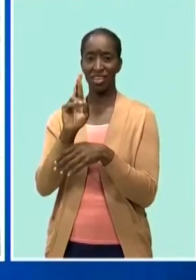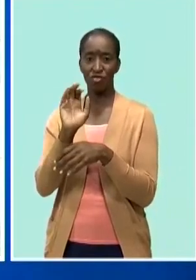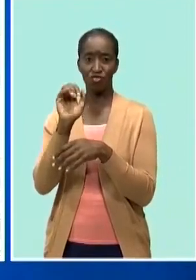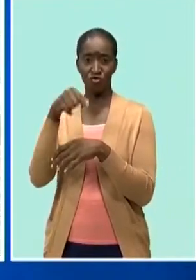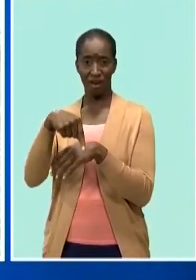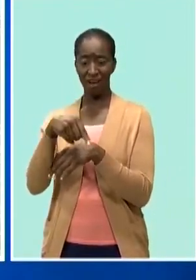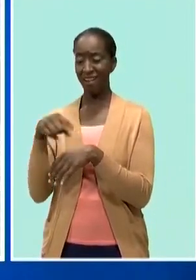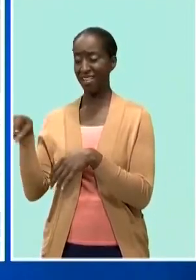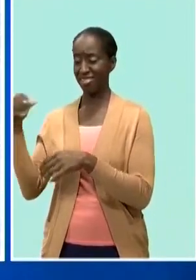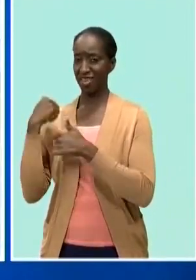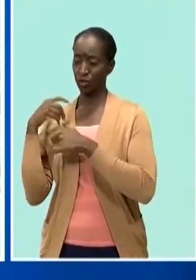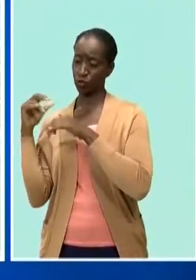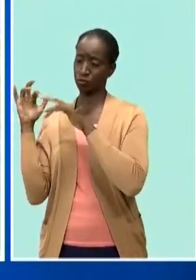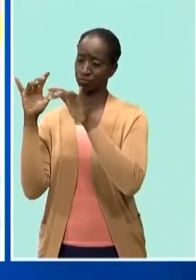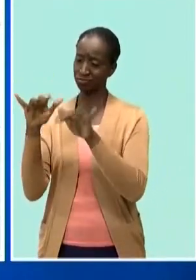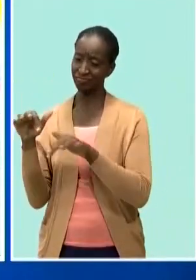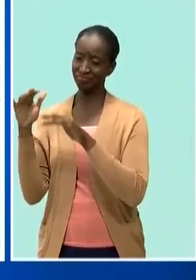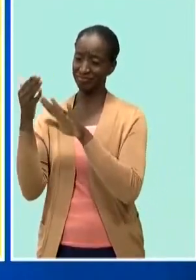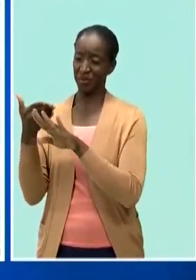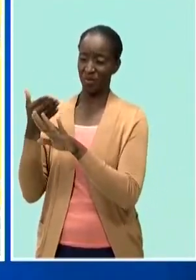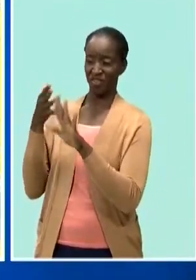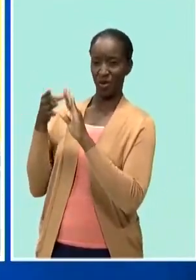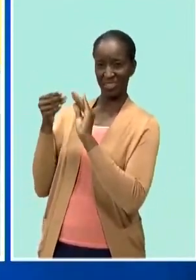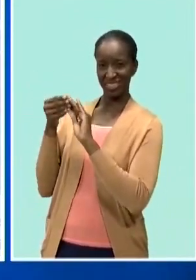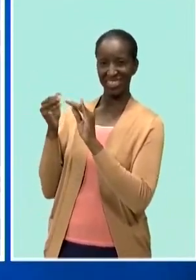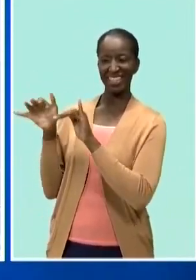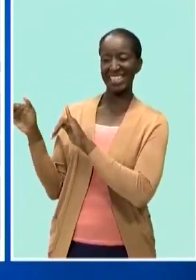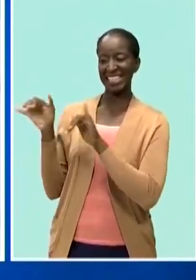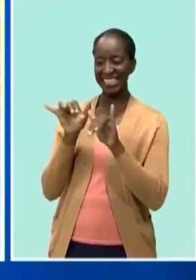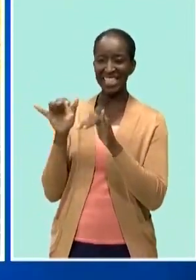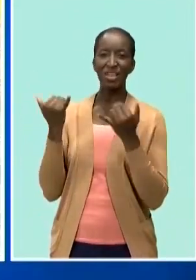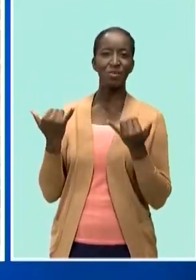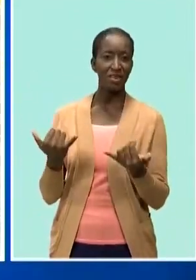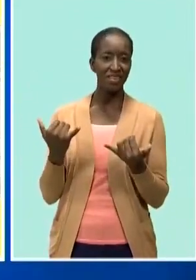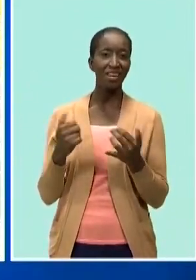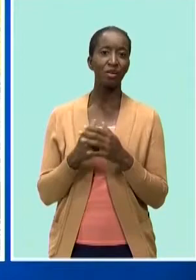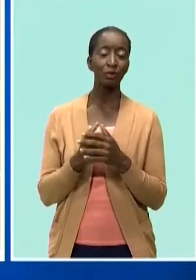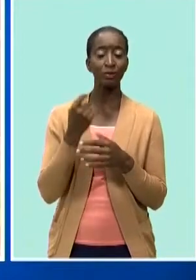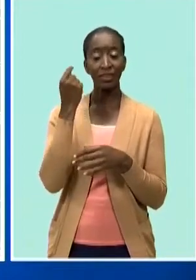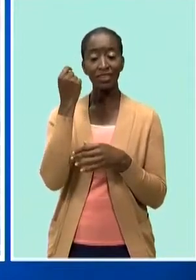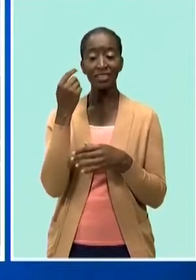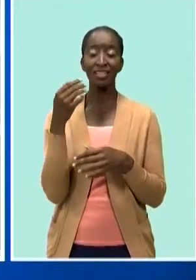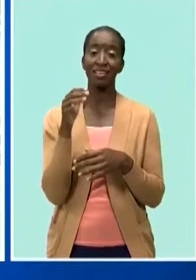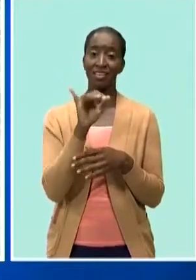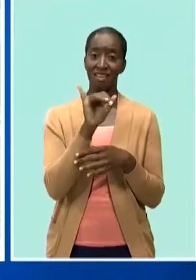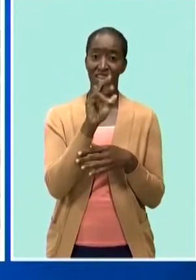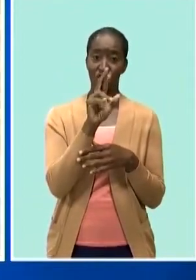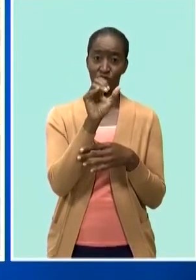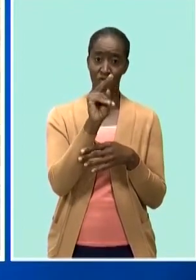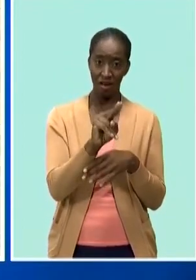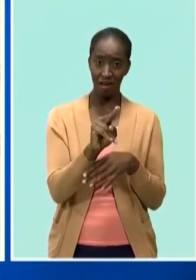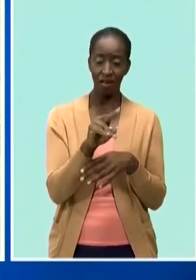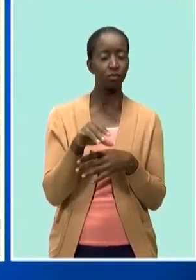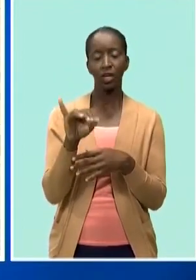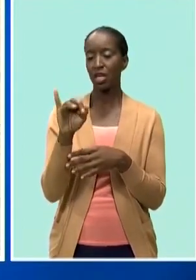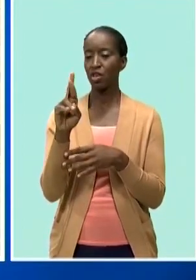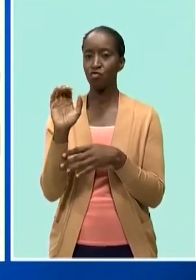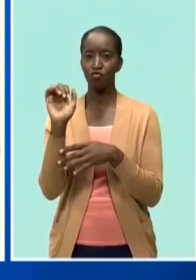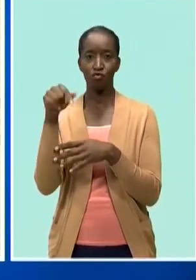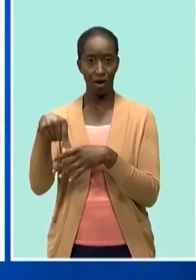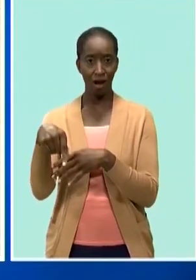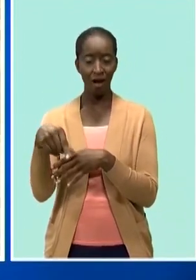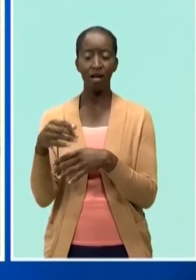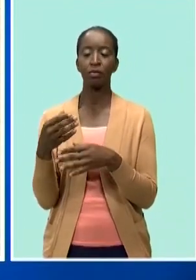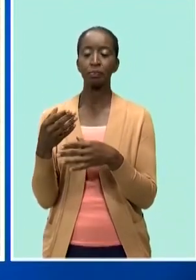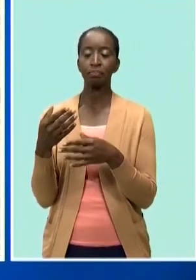reminiscent of Iraq after the first Gulf War in 1991. But Supreme Leader Ayatollah Ali Khamenei made it clear Iranian